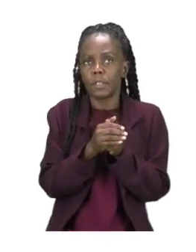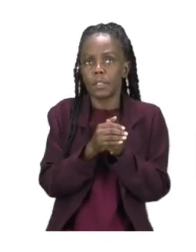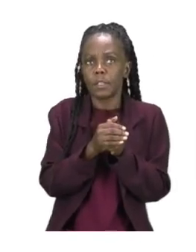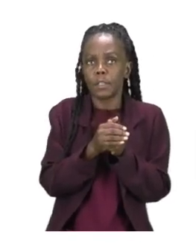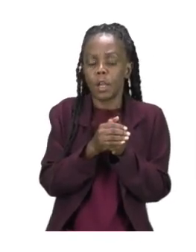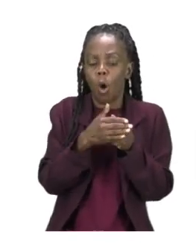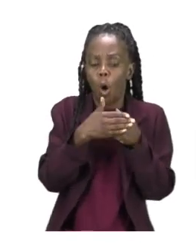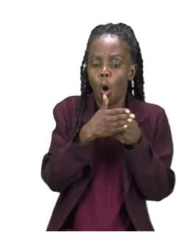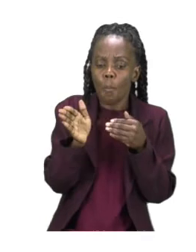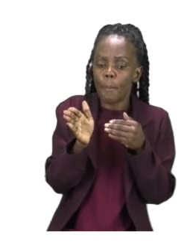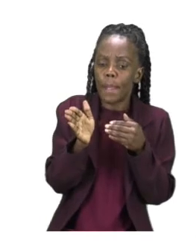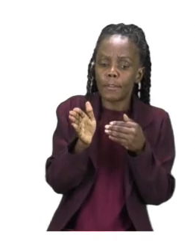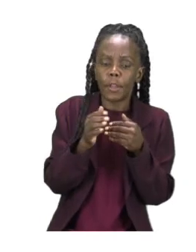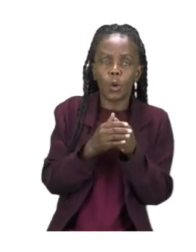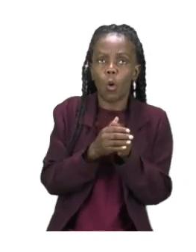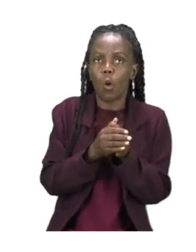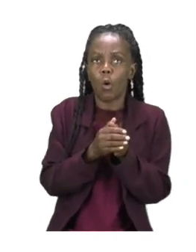let me in."